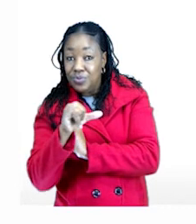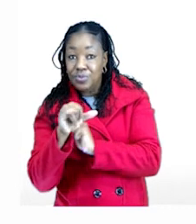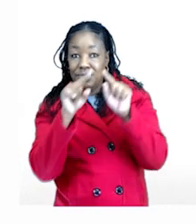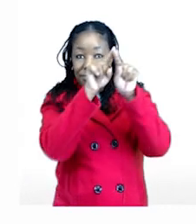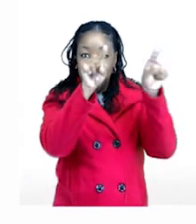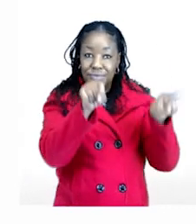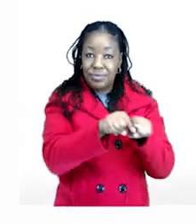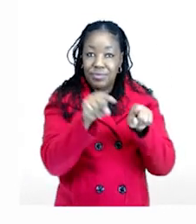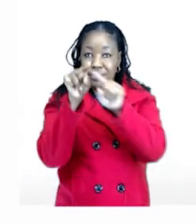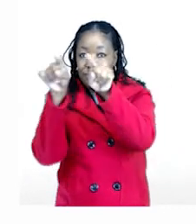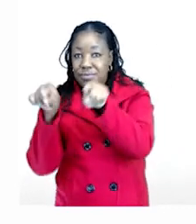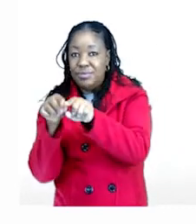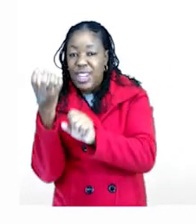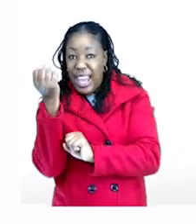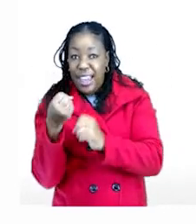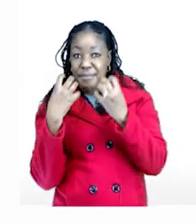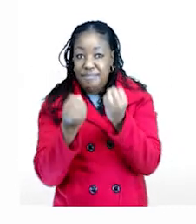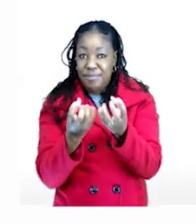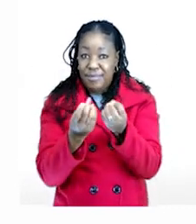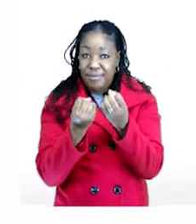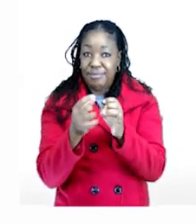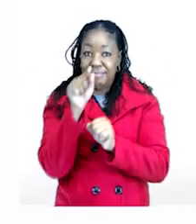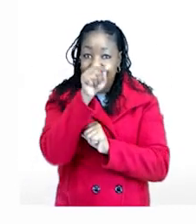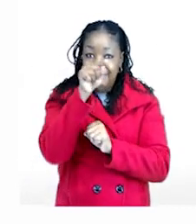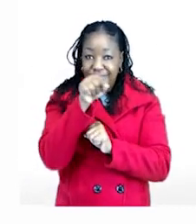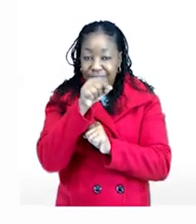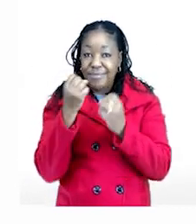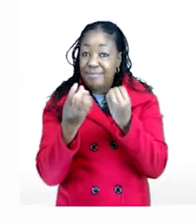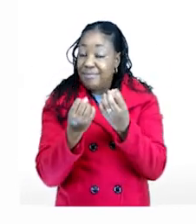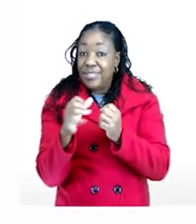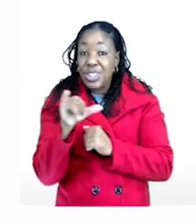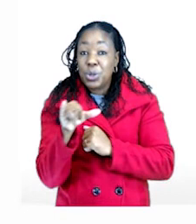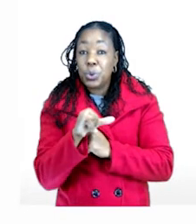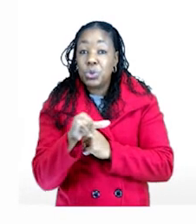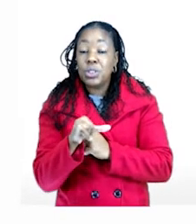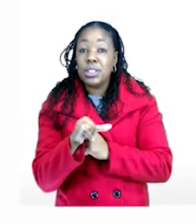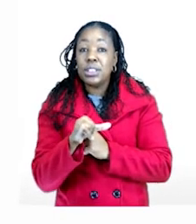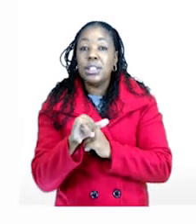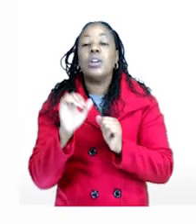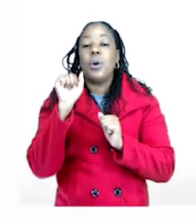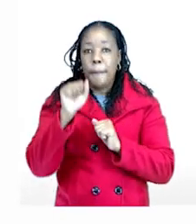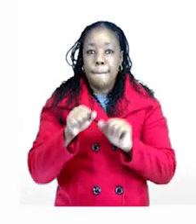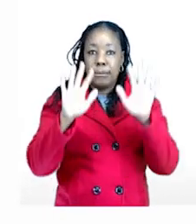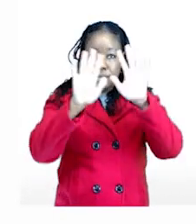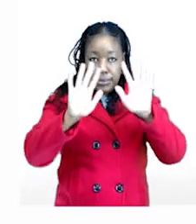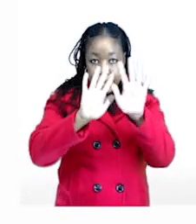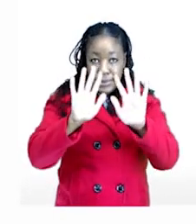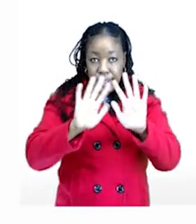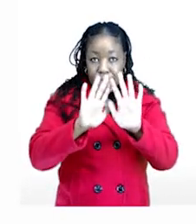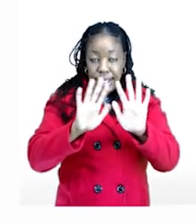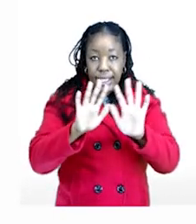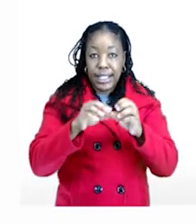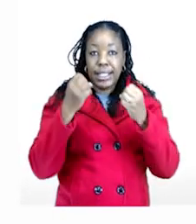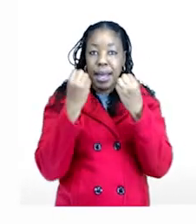the most number of dots? I would like you to color in the correct block with the